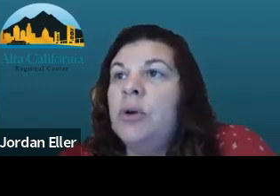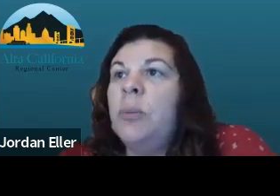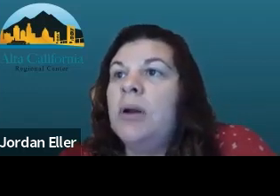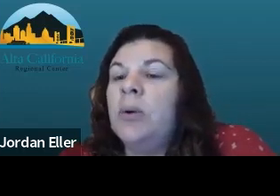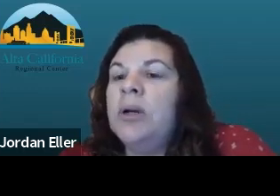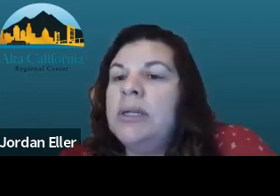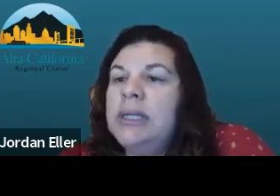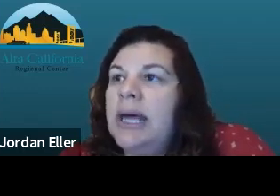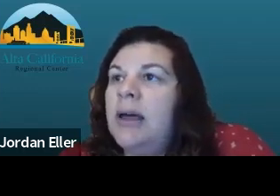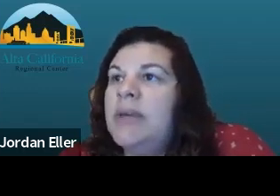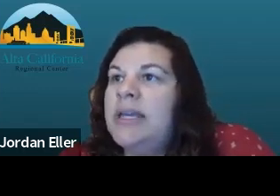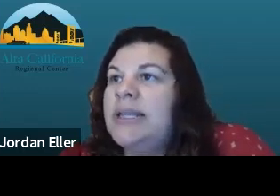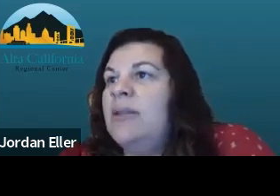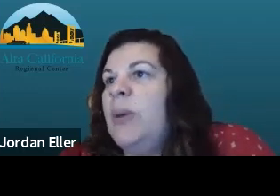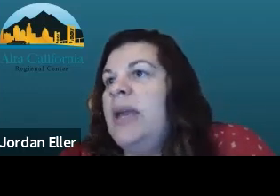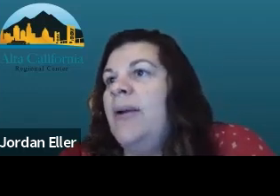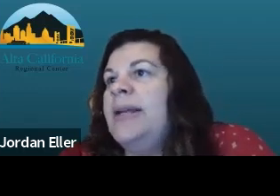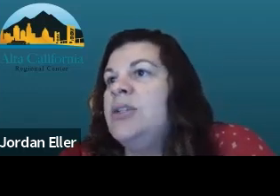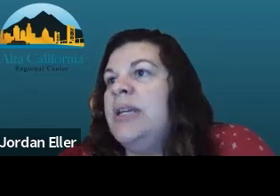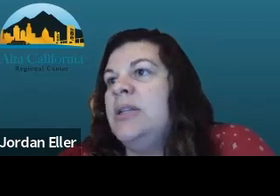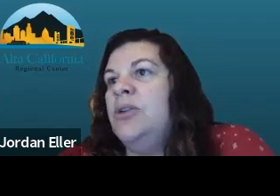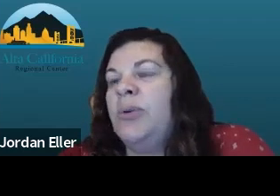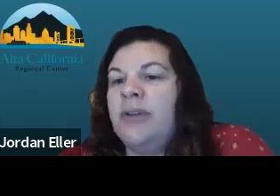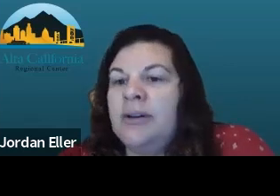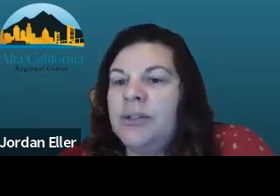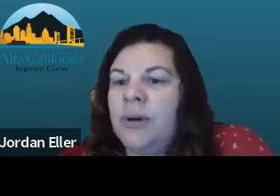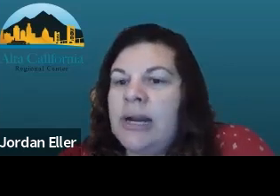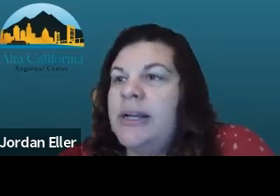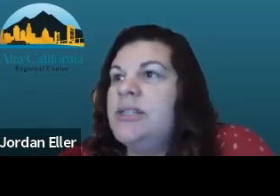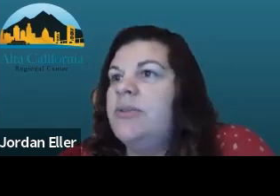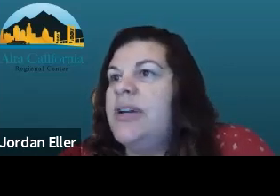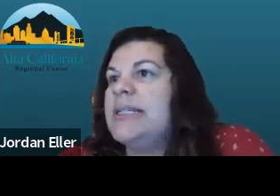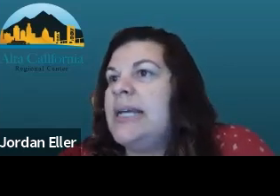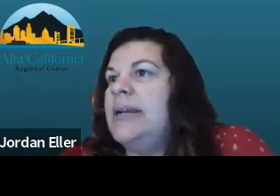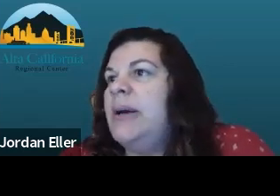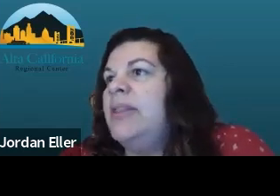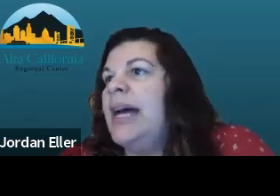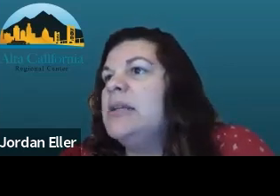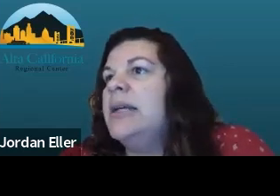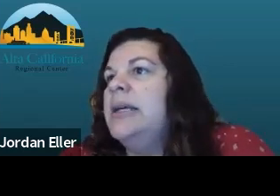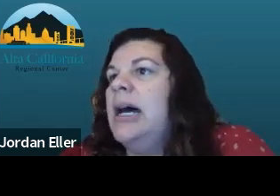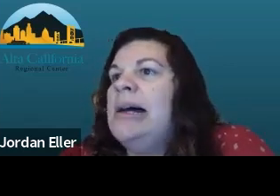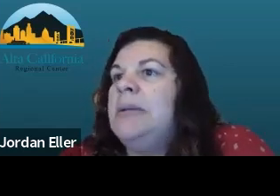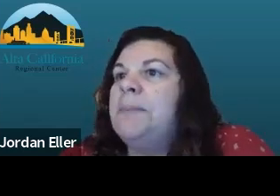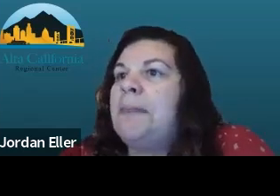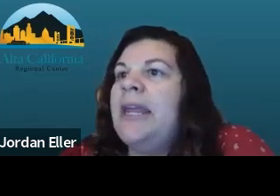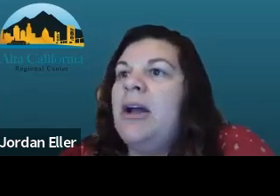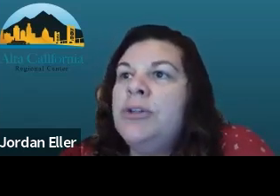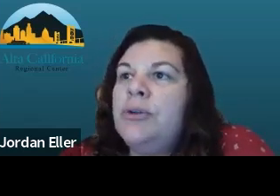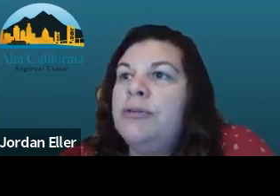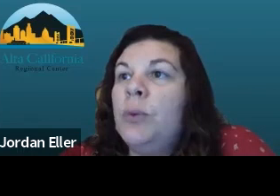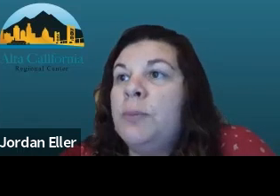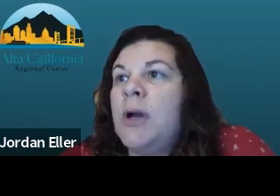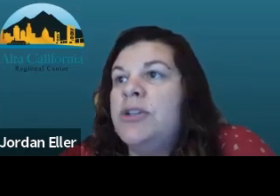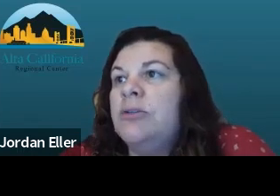that, Jono Parlor. He is out of the Bay Area, so he's a new provider to our area, so we're very excited about that. And I